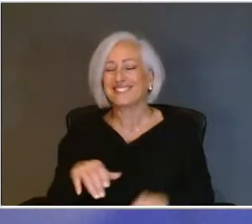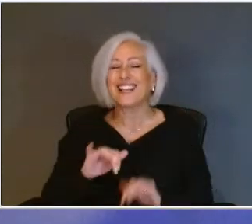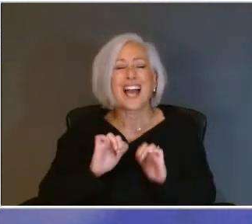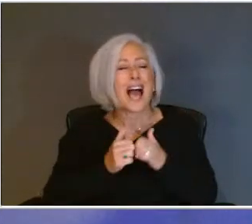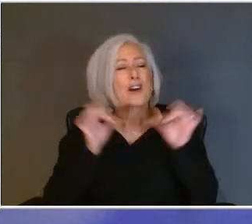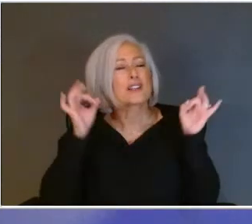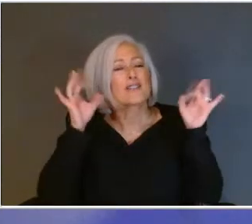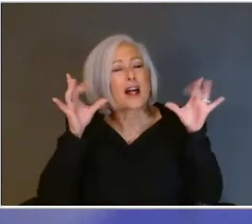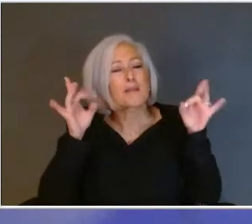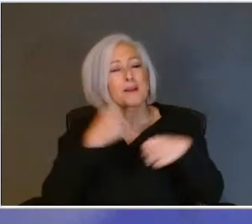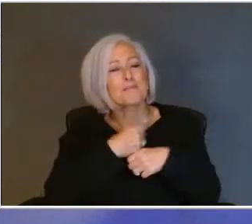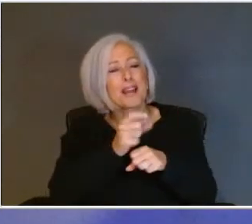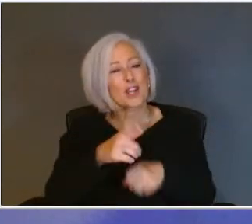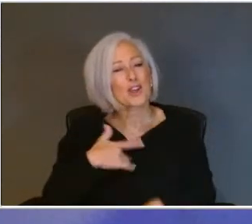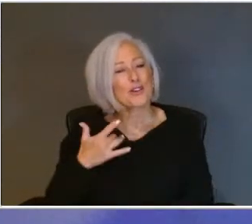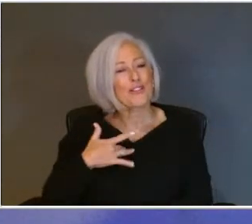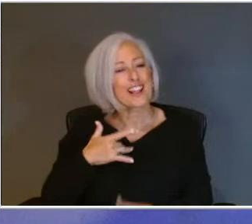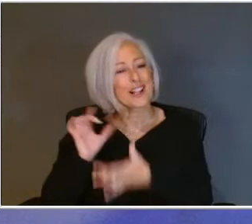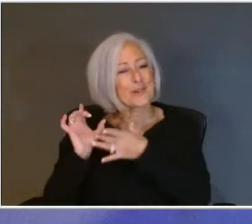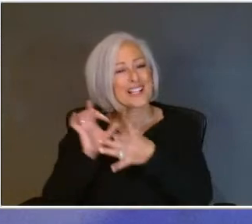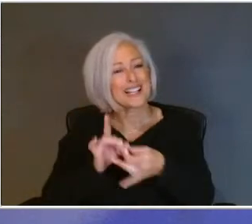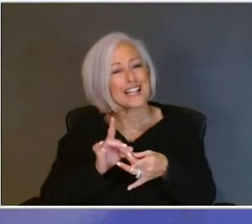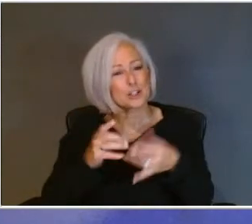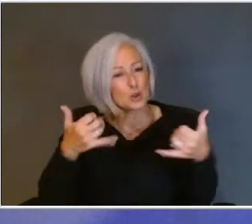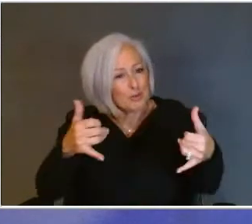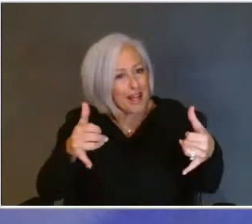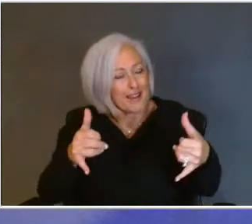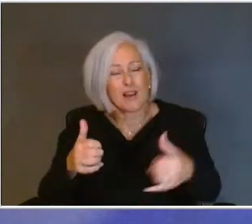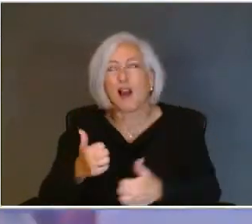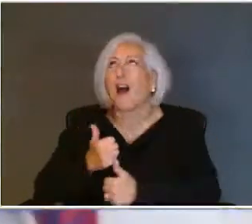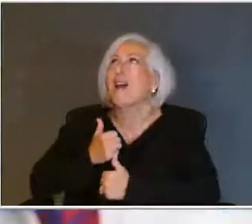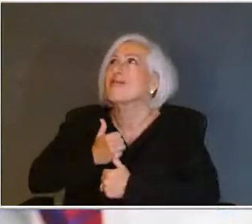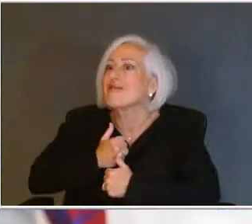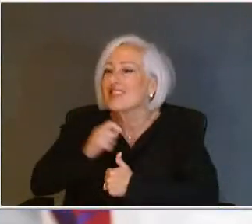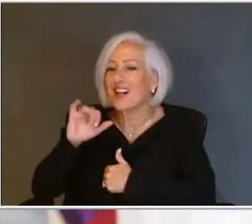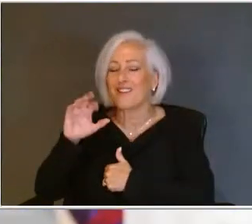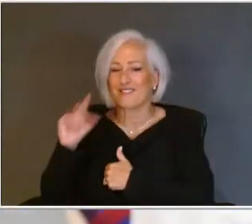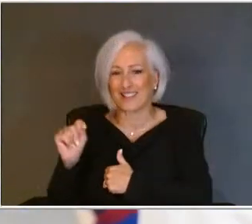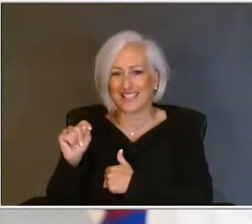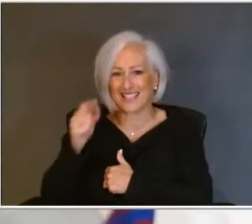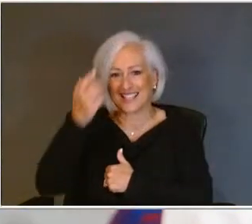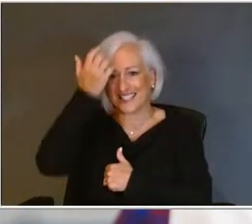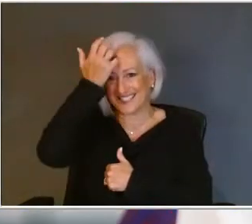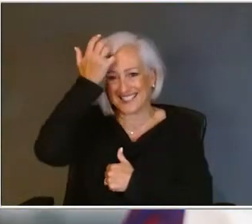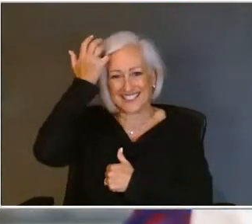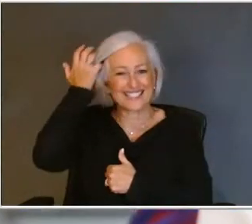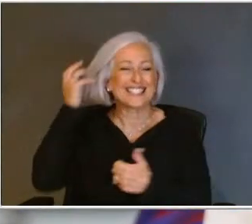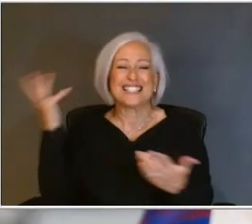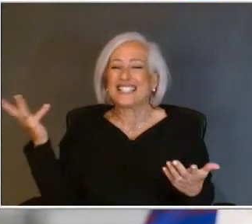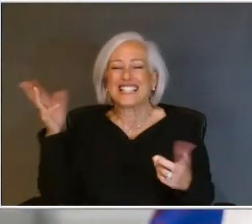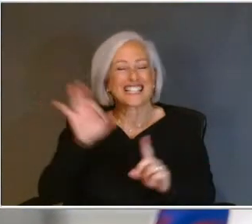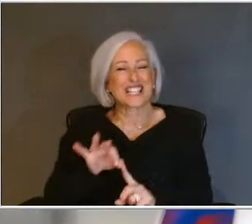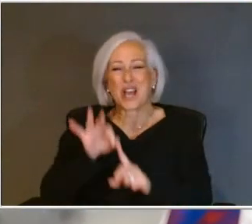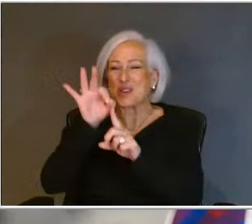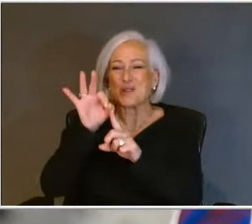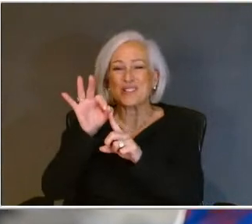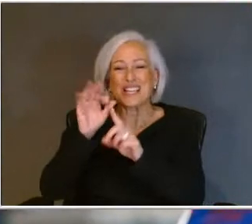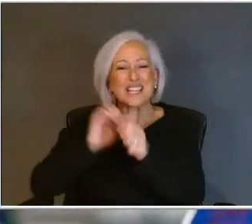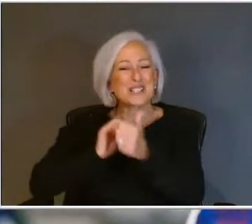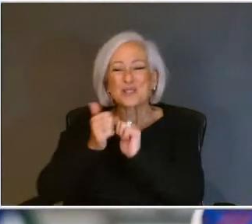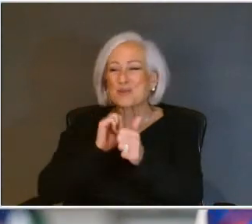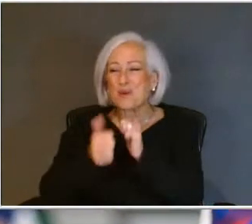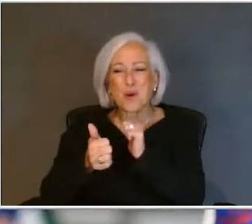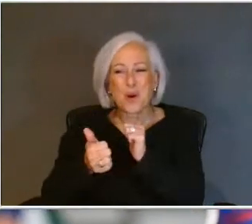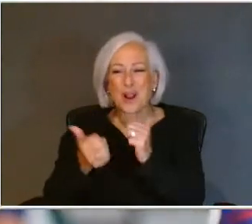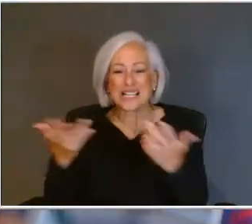feel as far as playing that sport? I love it. It's this unique sport that it